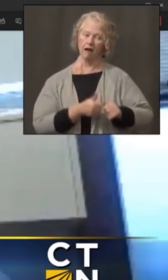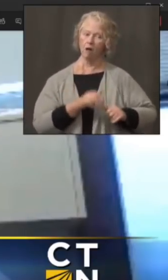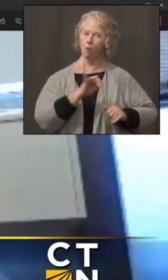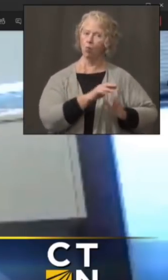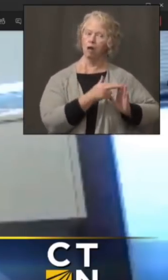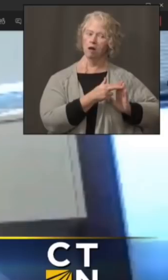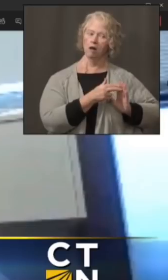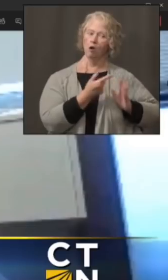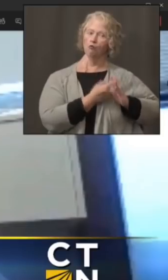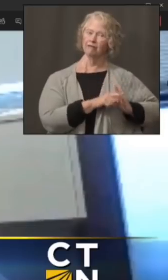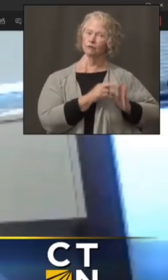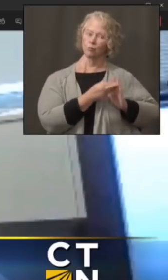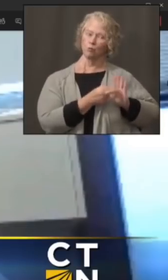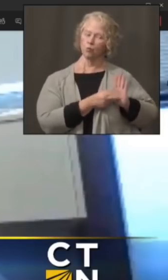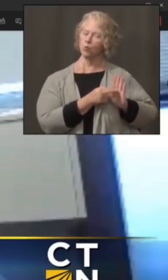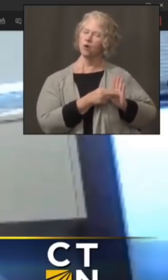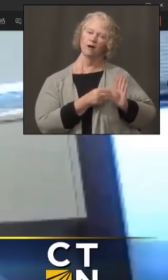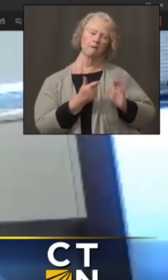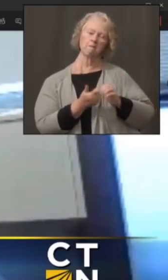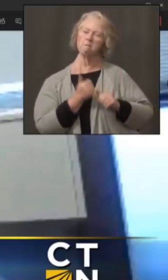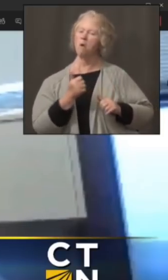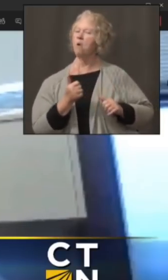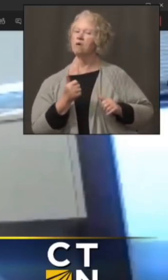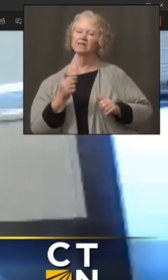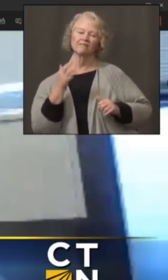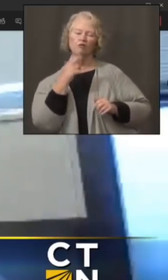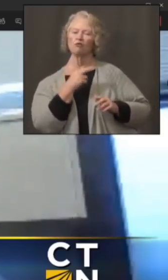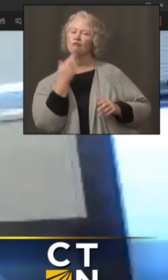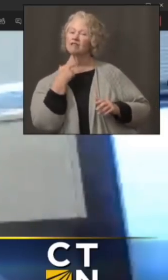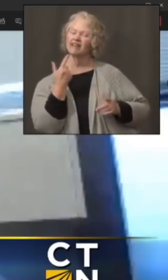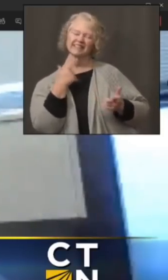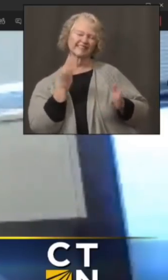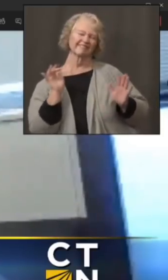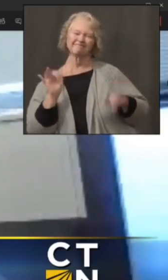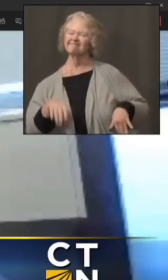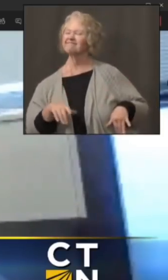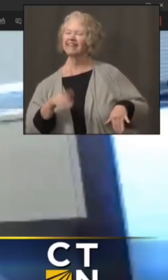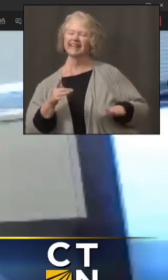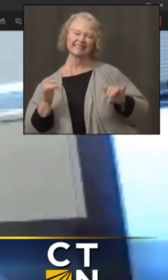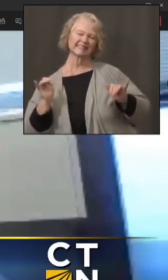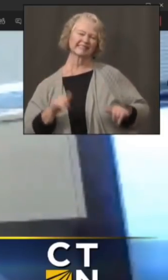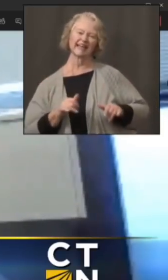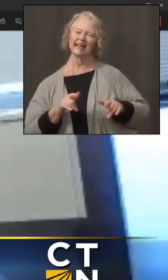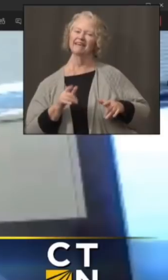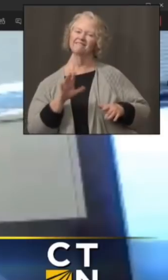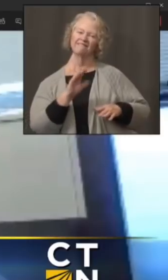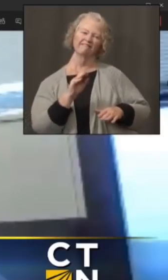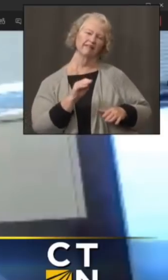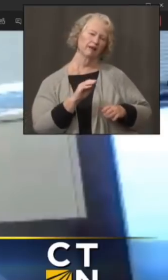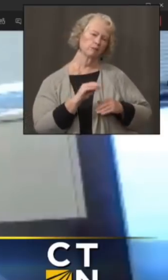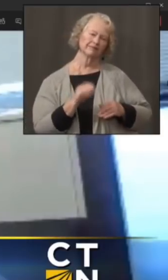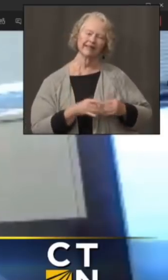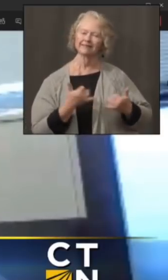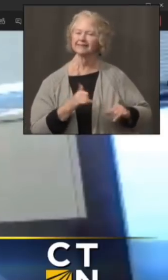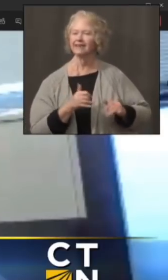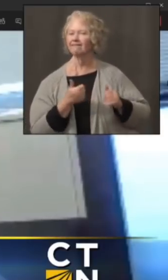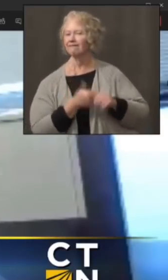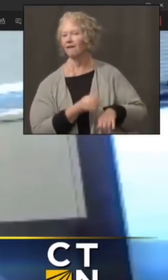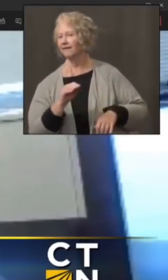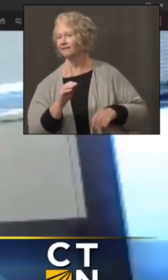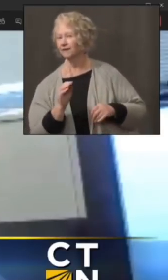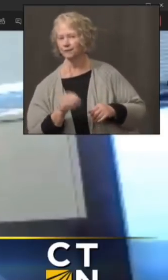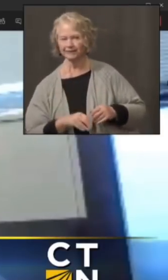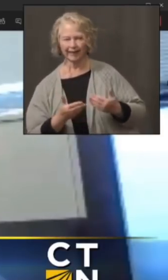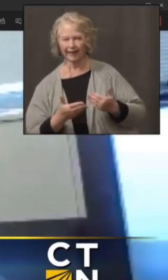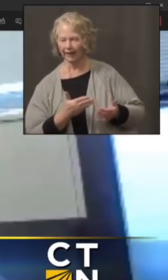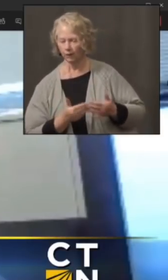really kept most restaurants back at 50%. There were some, of course, that could expand. But overall in Windham, I can tell you when you